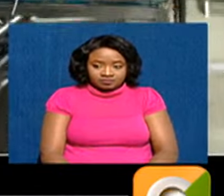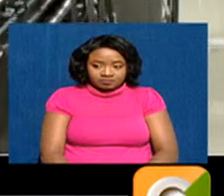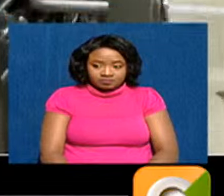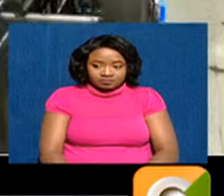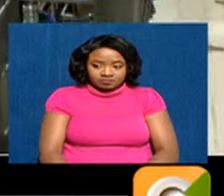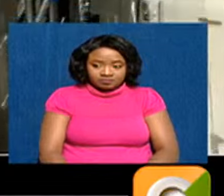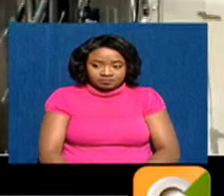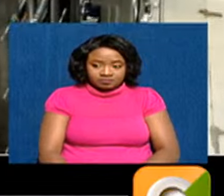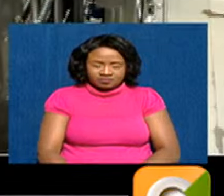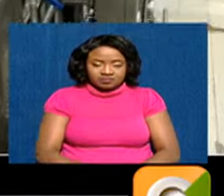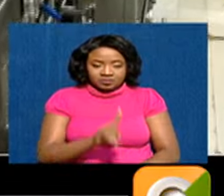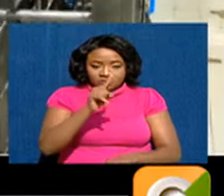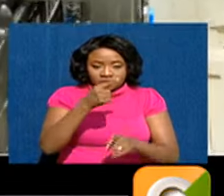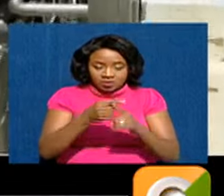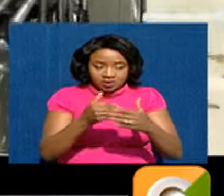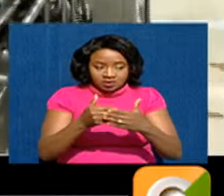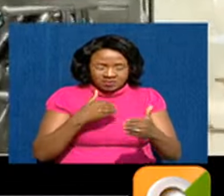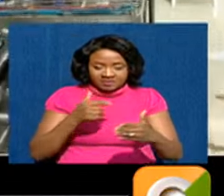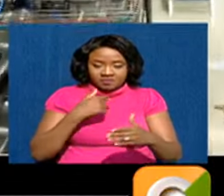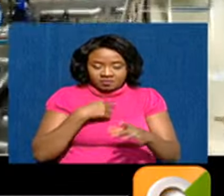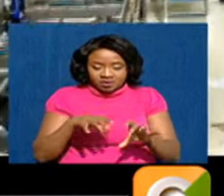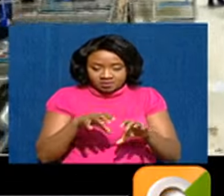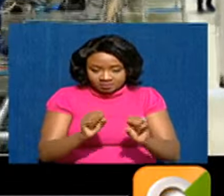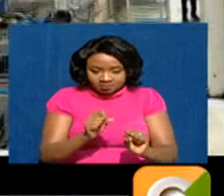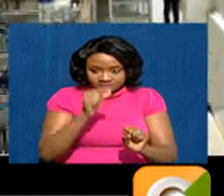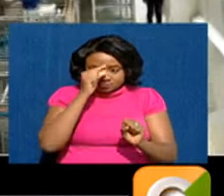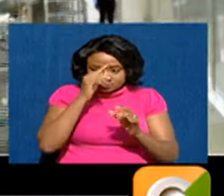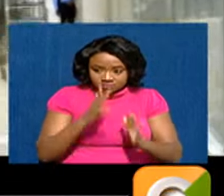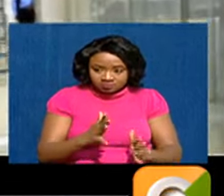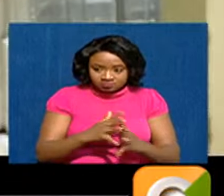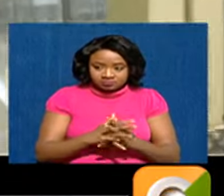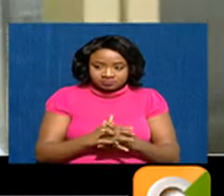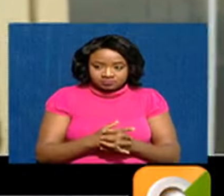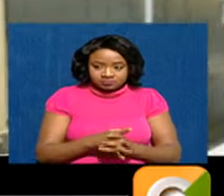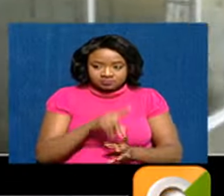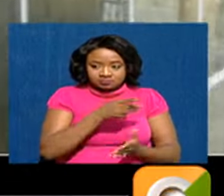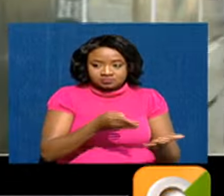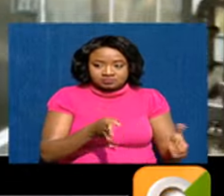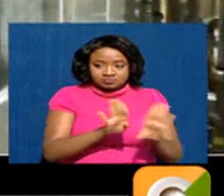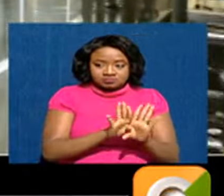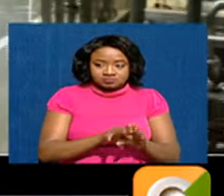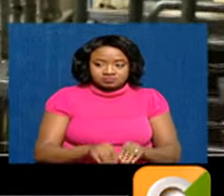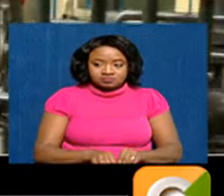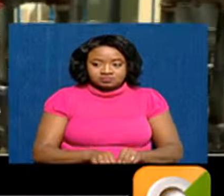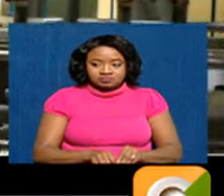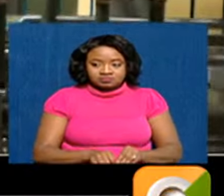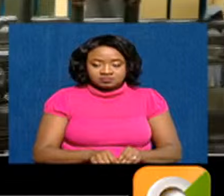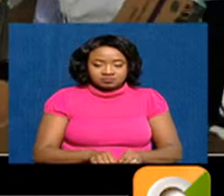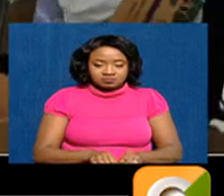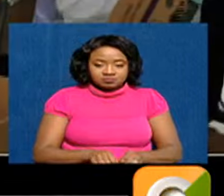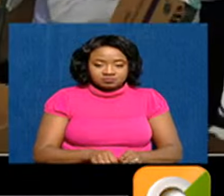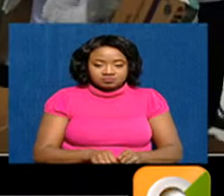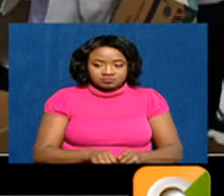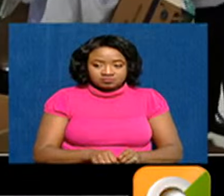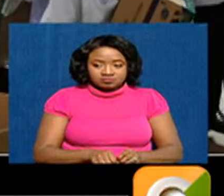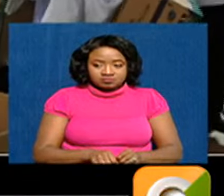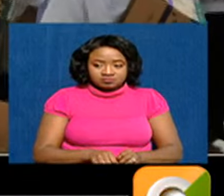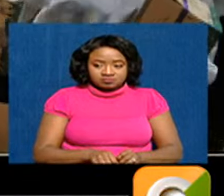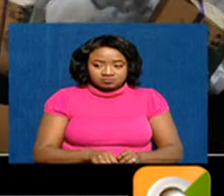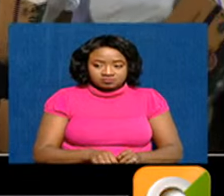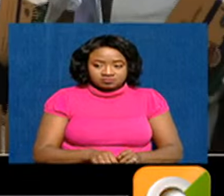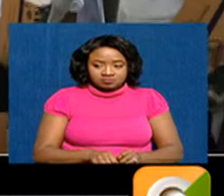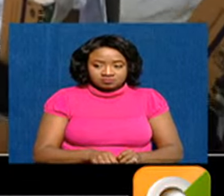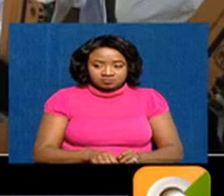before I took over as a governor of Moranga. Mm. It was closed. And the reason it was closed is because of